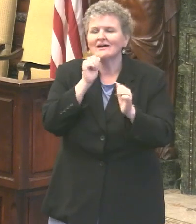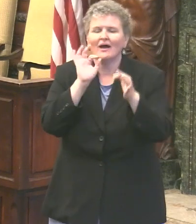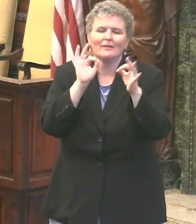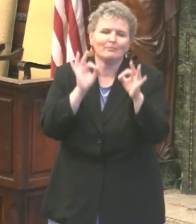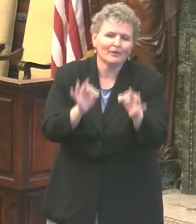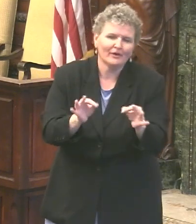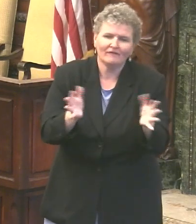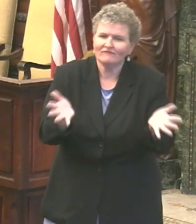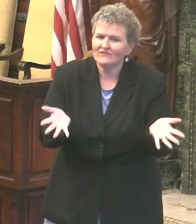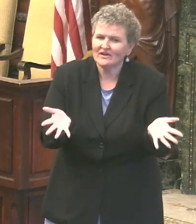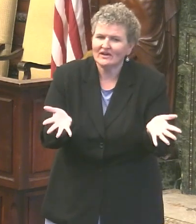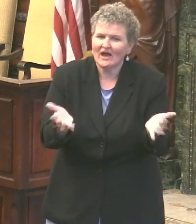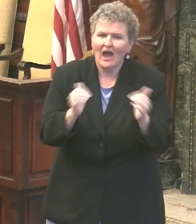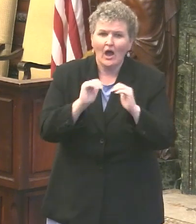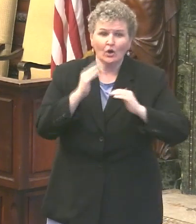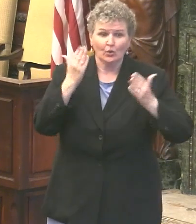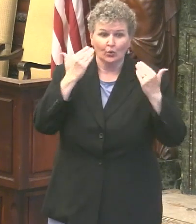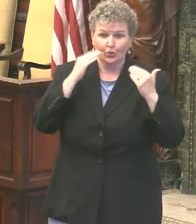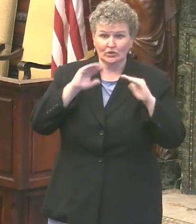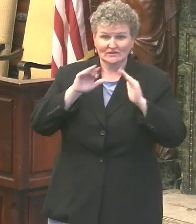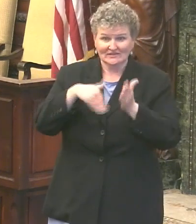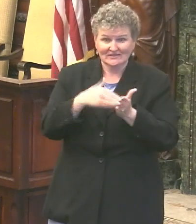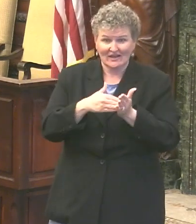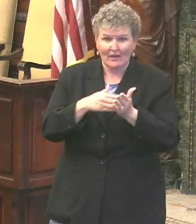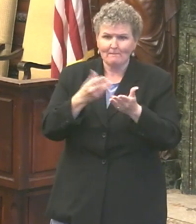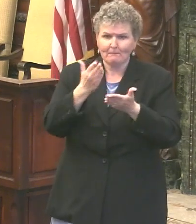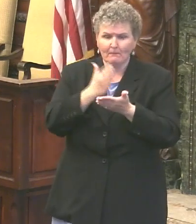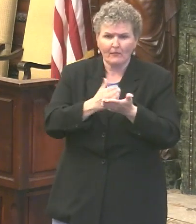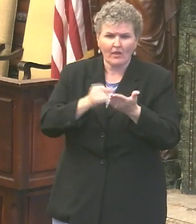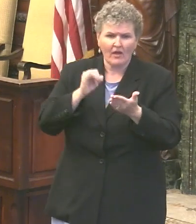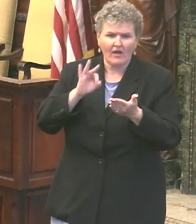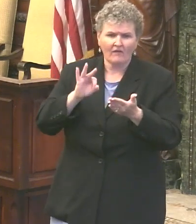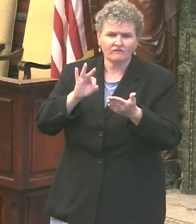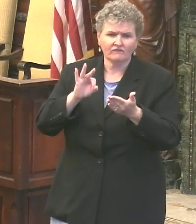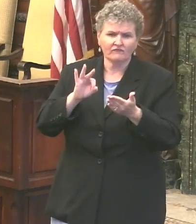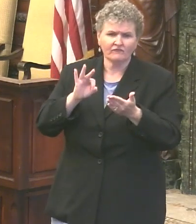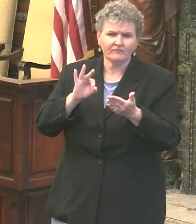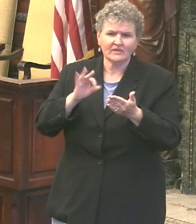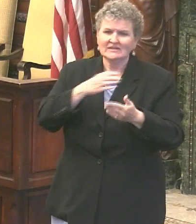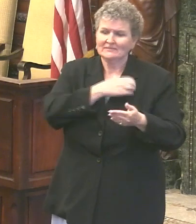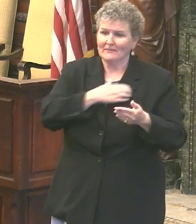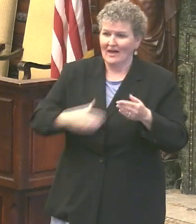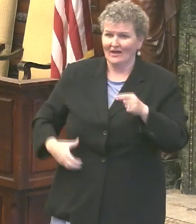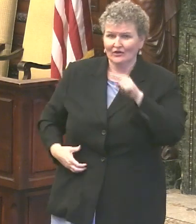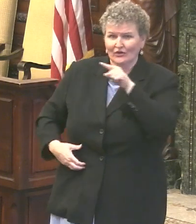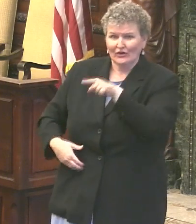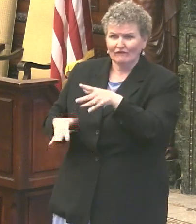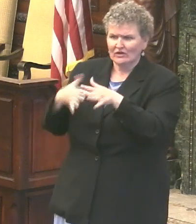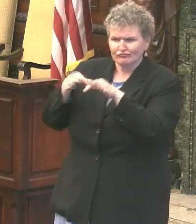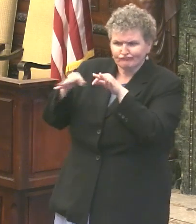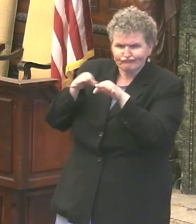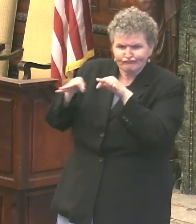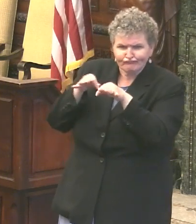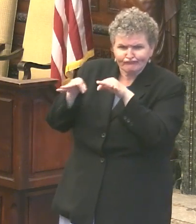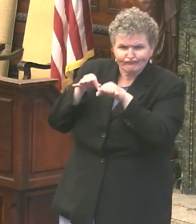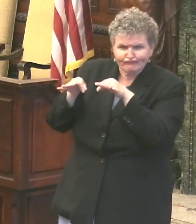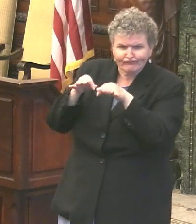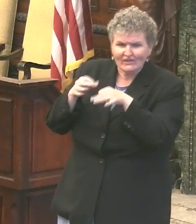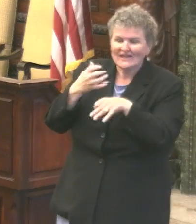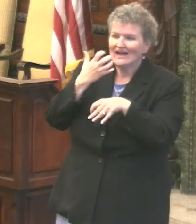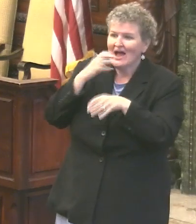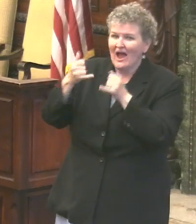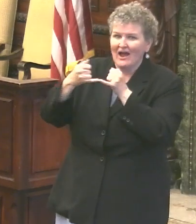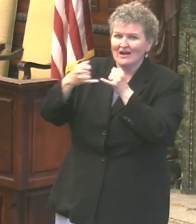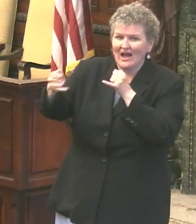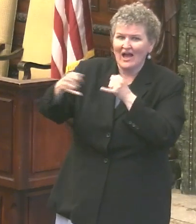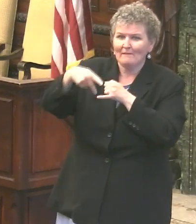say the cooling centers are only one part of the overall approach, as the mayor alluded to, using the heat line from PCA,